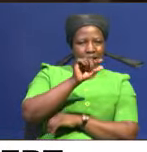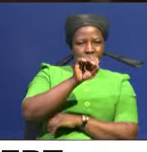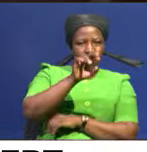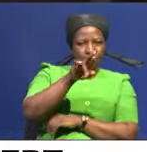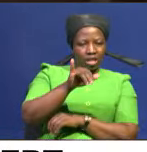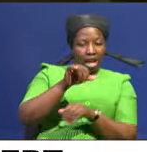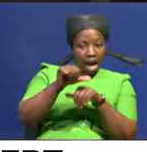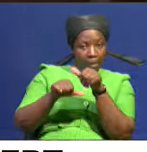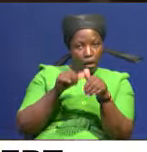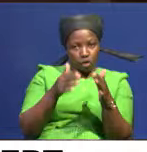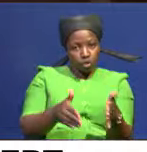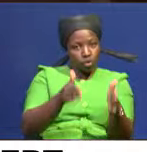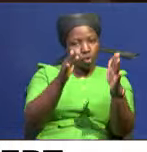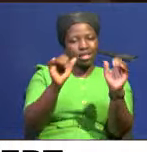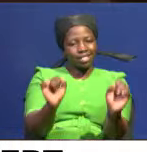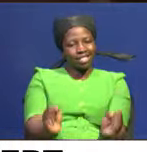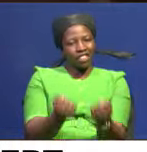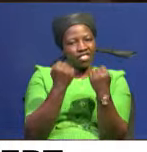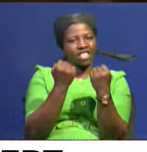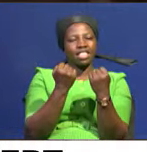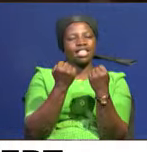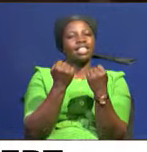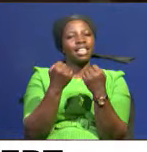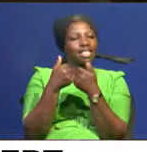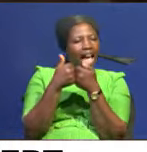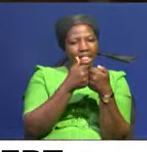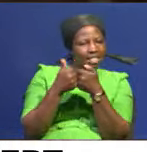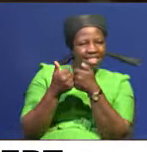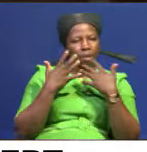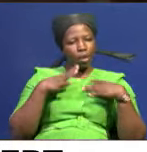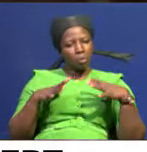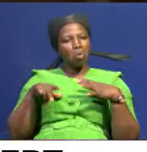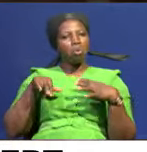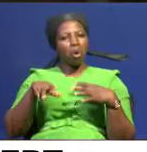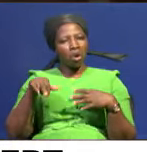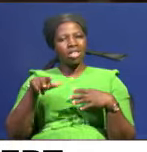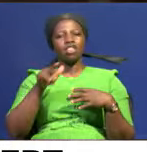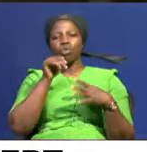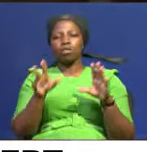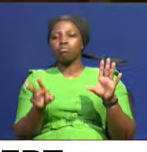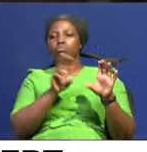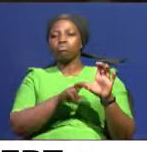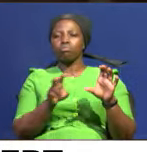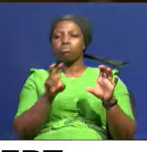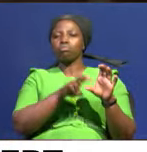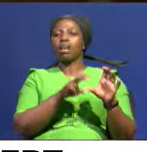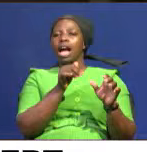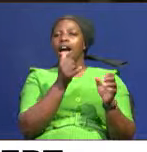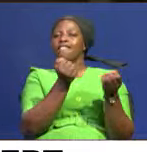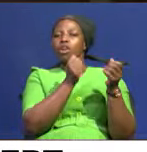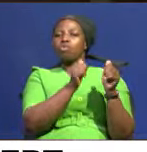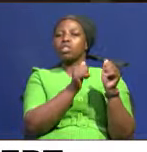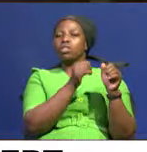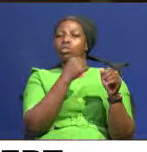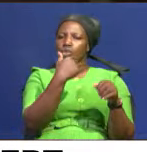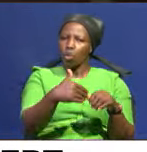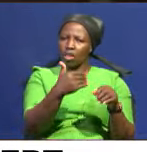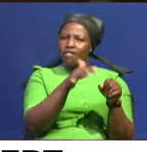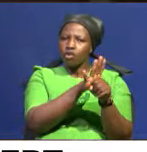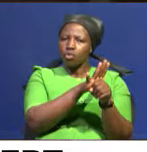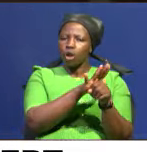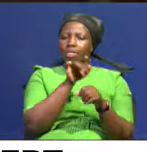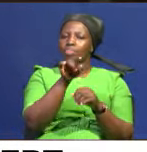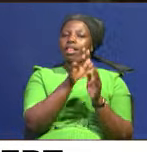about road safety, challenging passengers not to board an overloaded vehicle, that story is always told by the